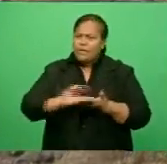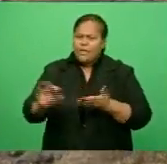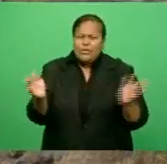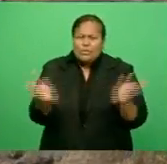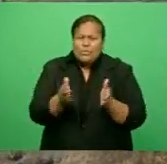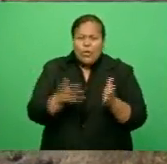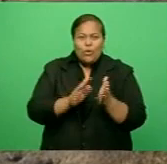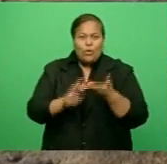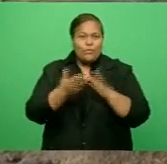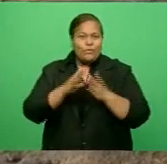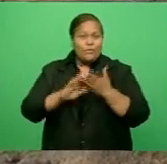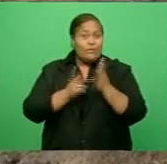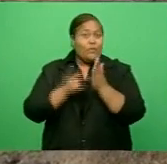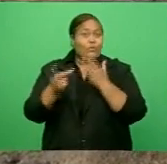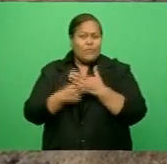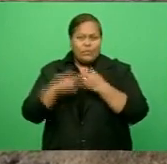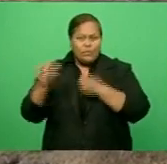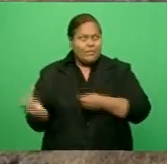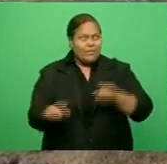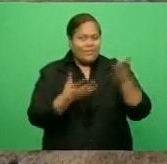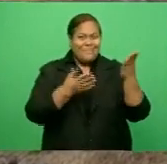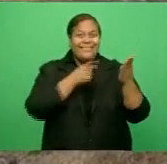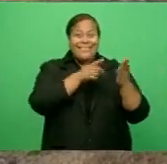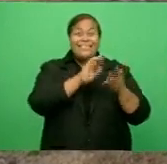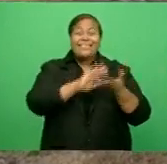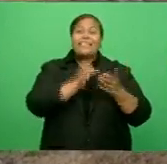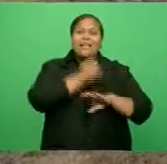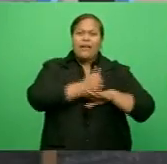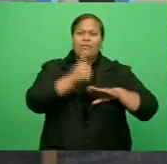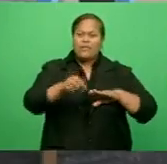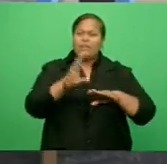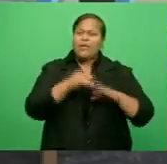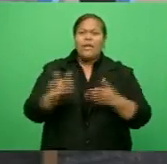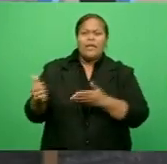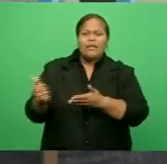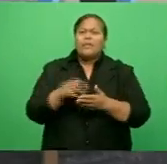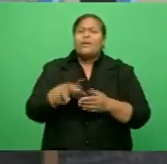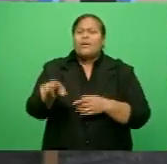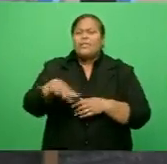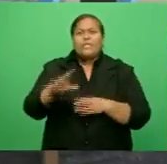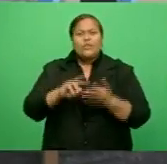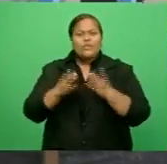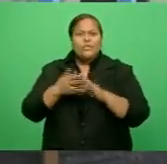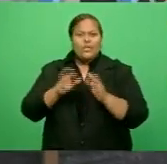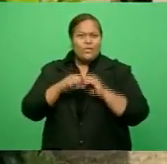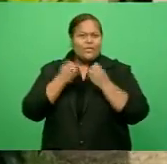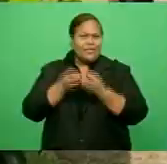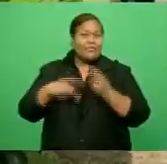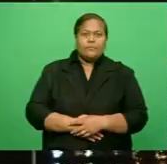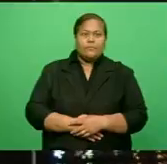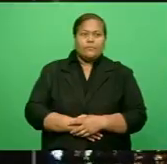submitted to the government for assistance by various communities and organisations in Fiji.